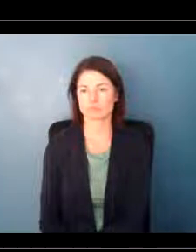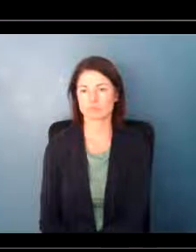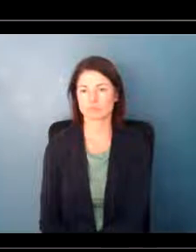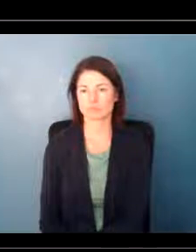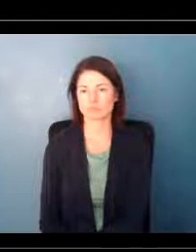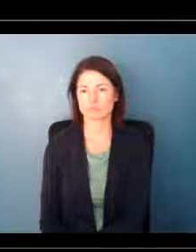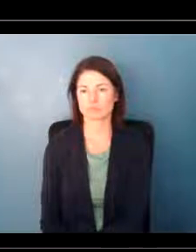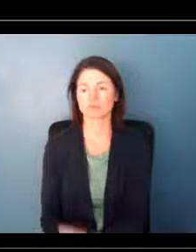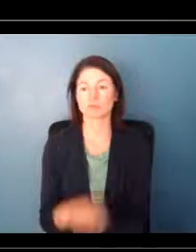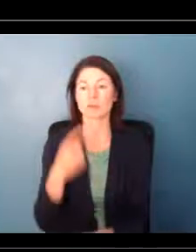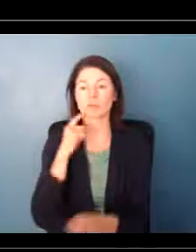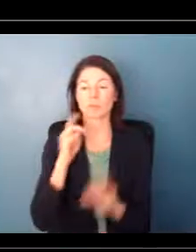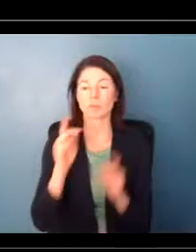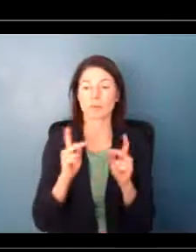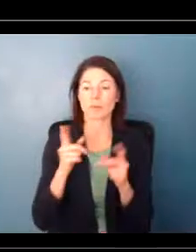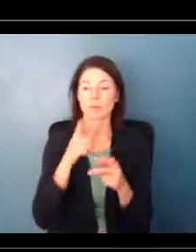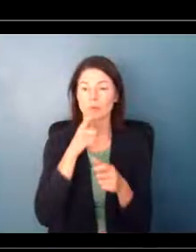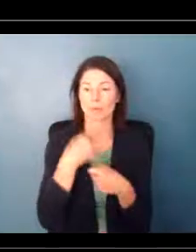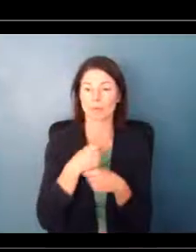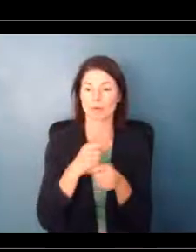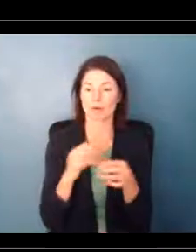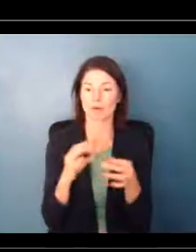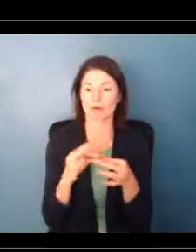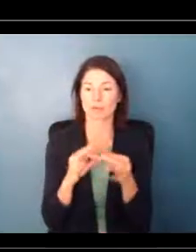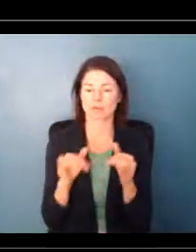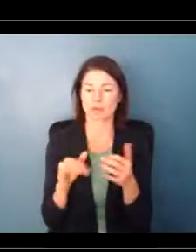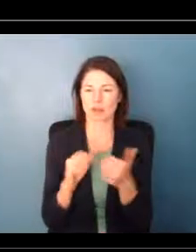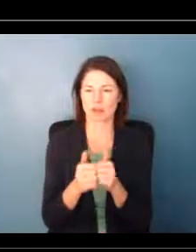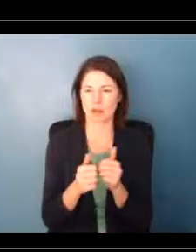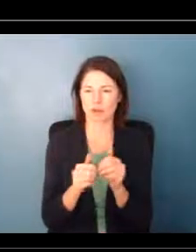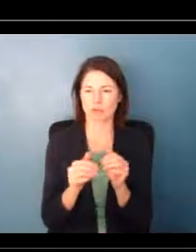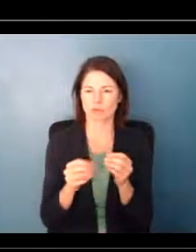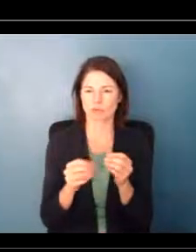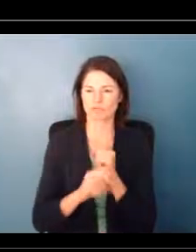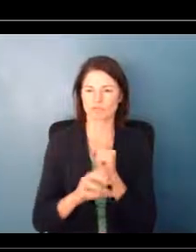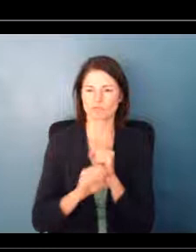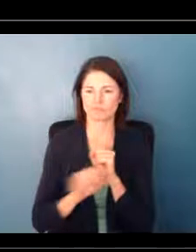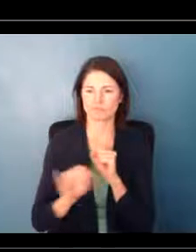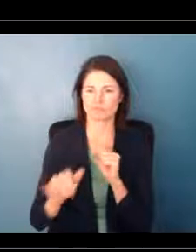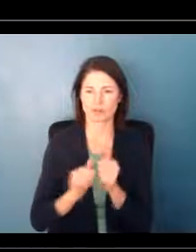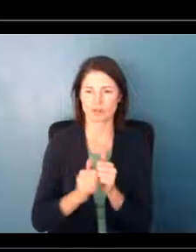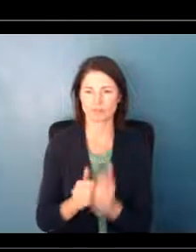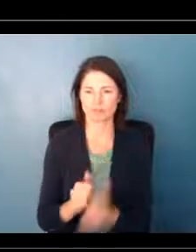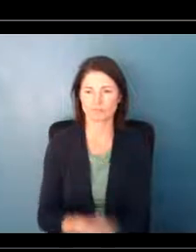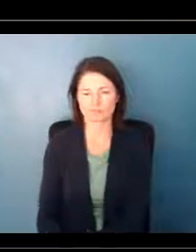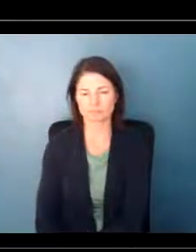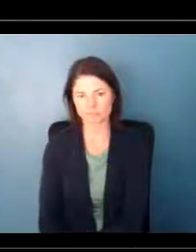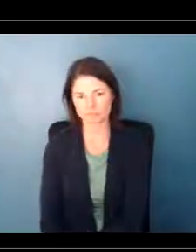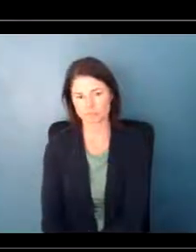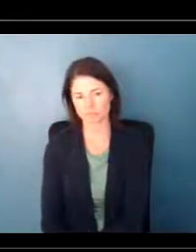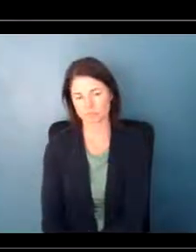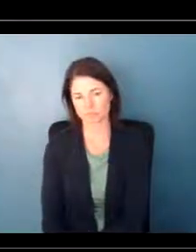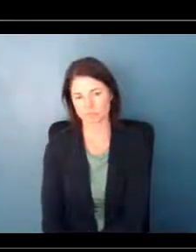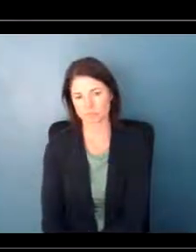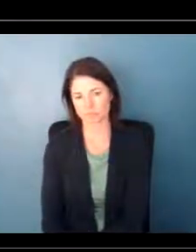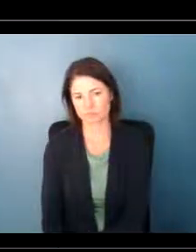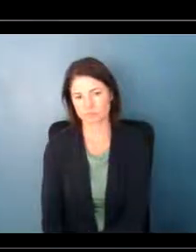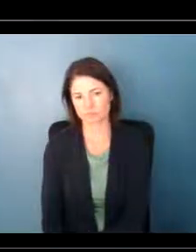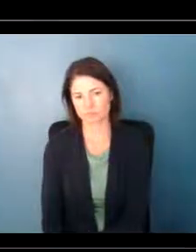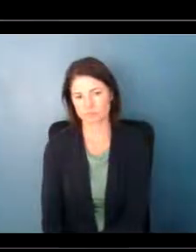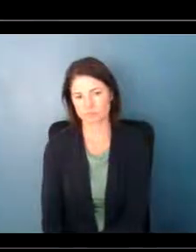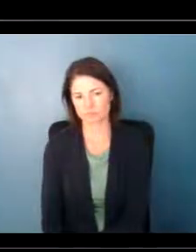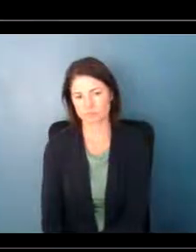make comments on that? How do you go about doing that? Well, so the having that deadline of the